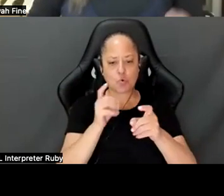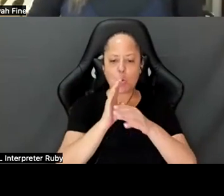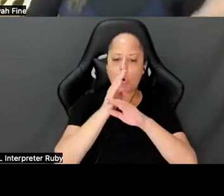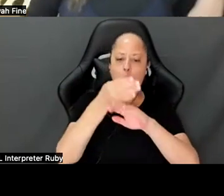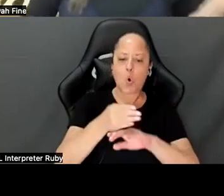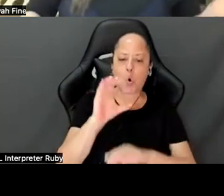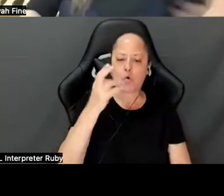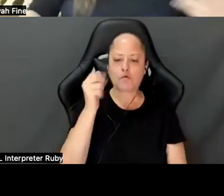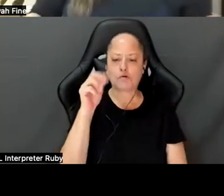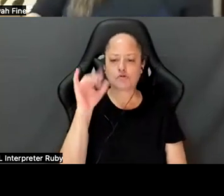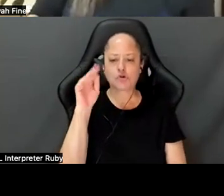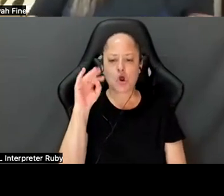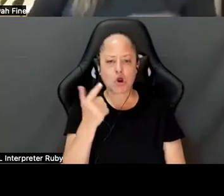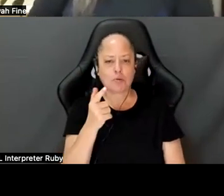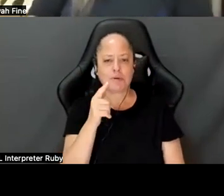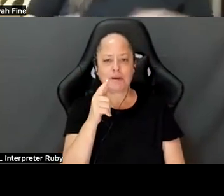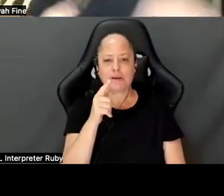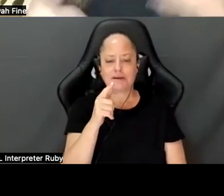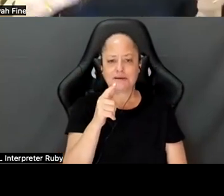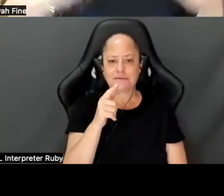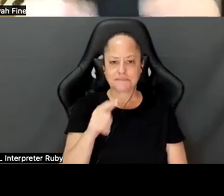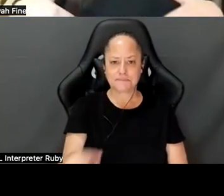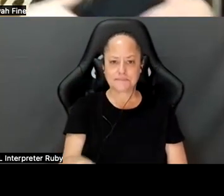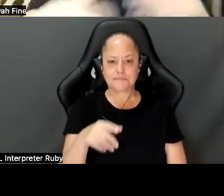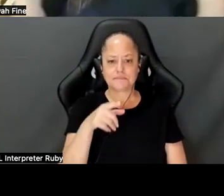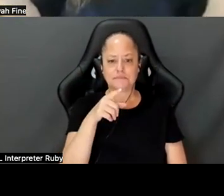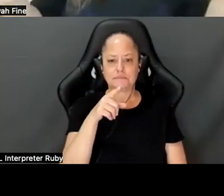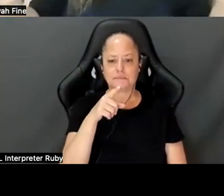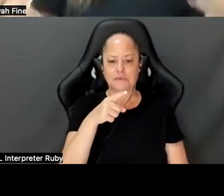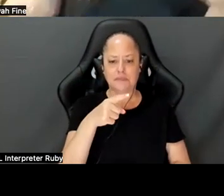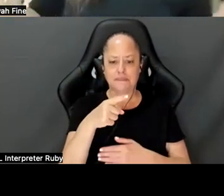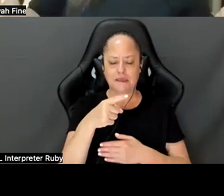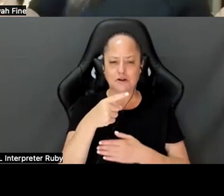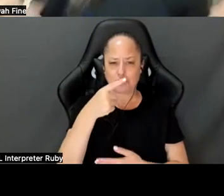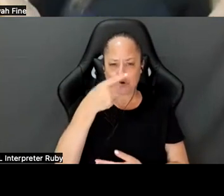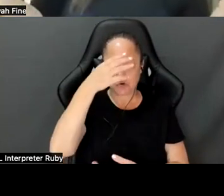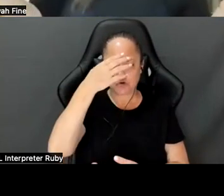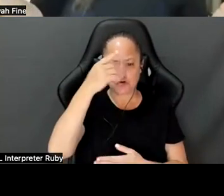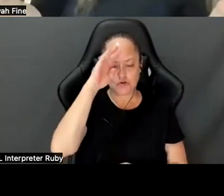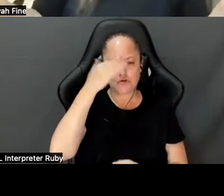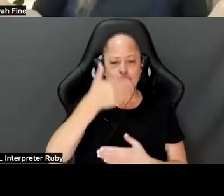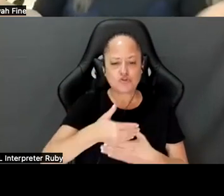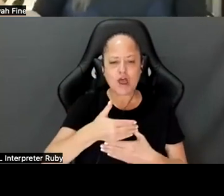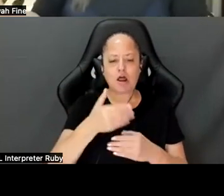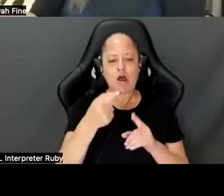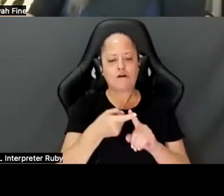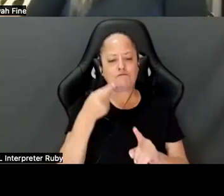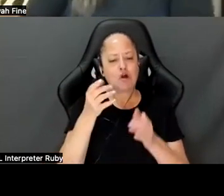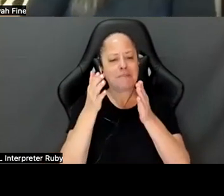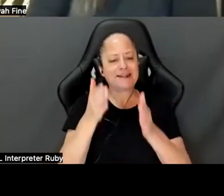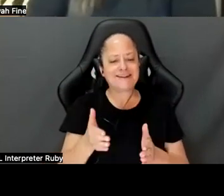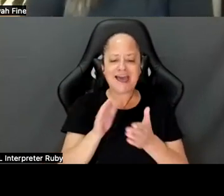charming, but like, I don't want to say like overly charming and then you shut yourself off from like someone who's actually a nice person who's